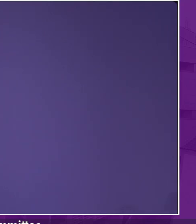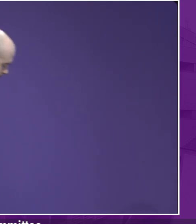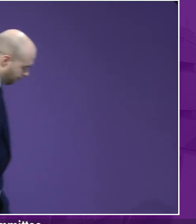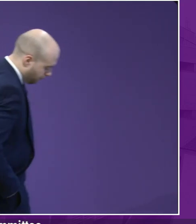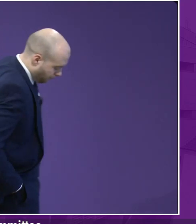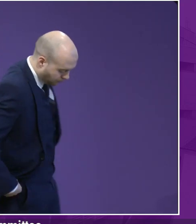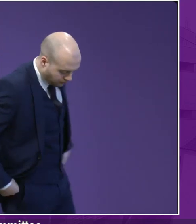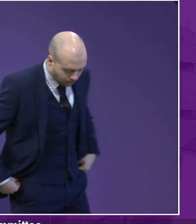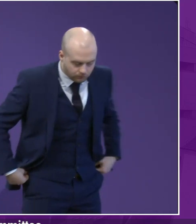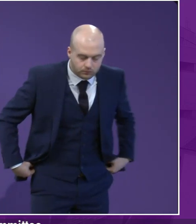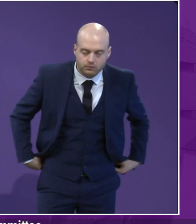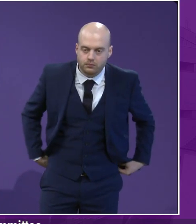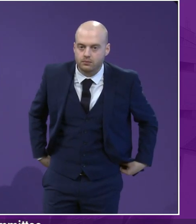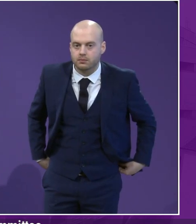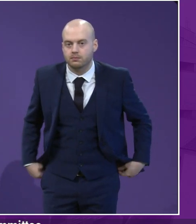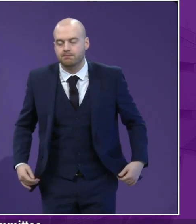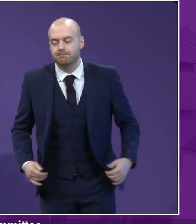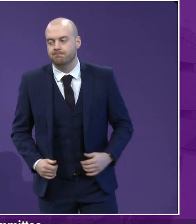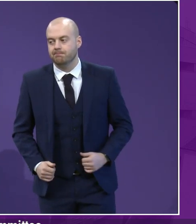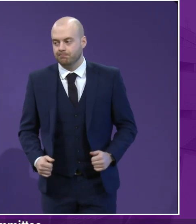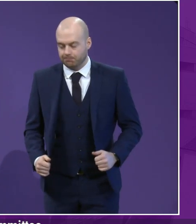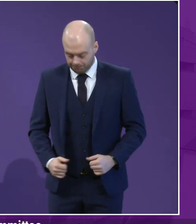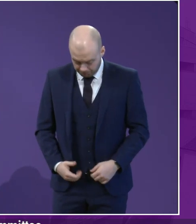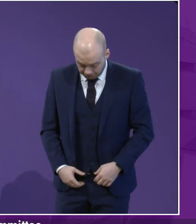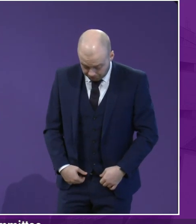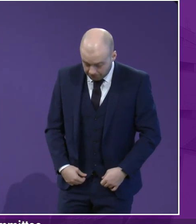supplementary here? Oh, Mark wants to come in. Mark,